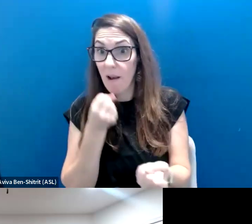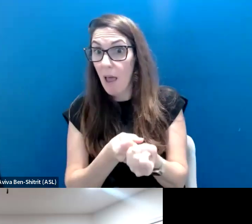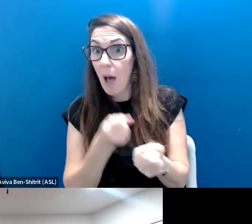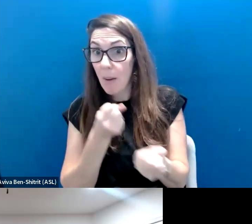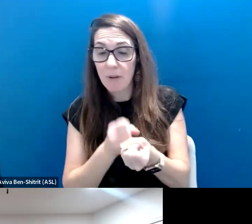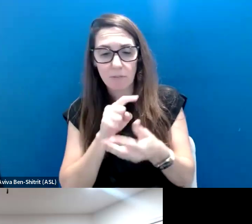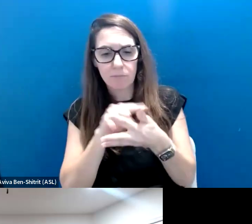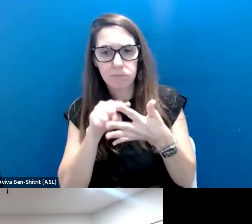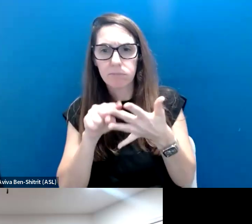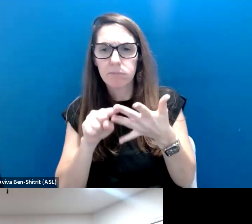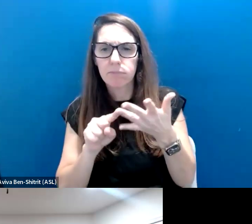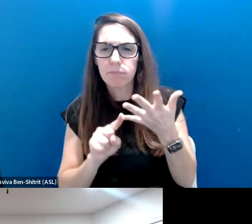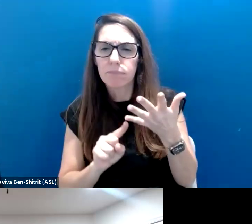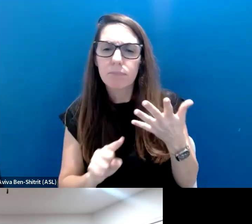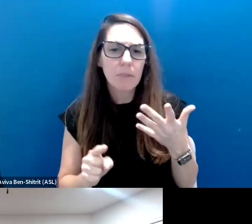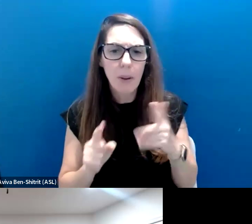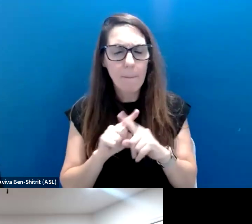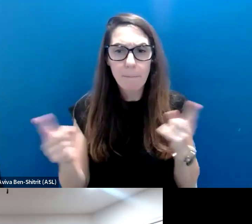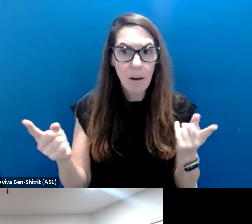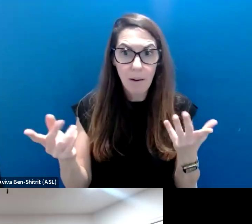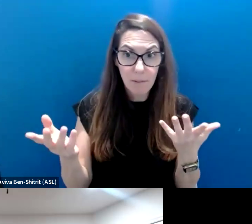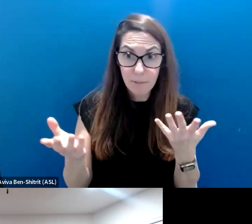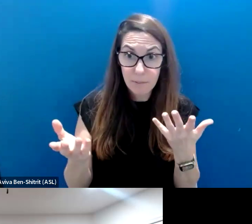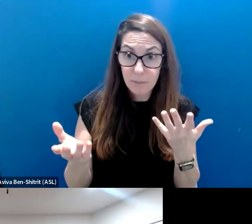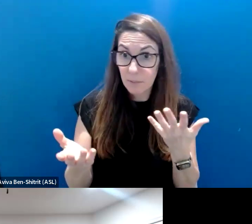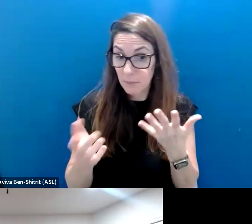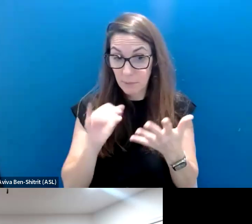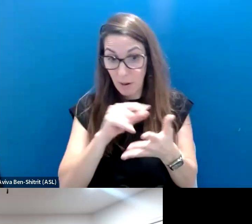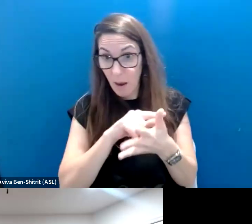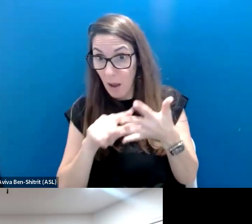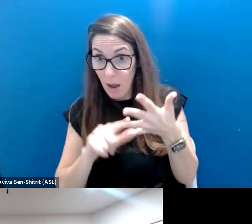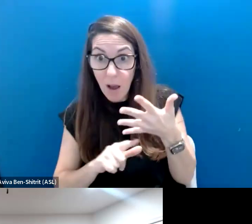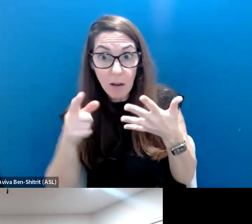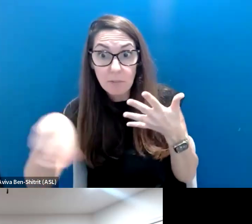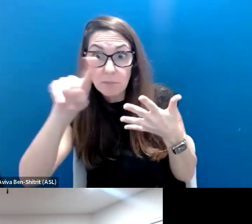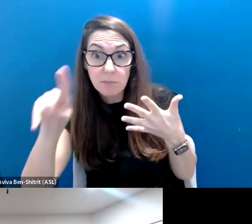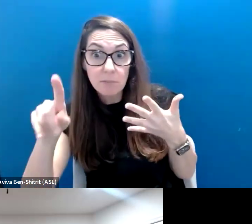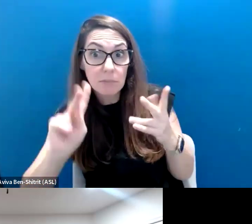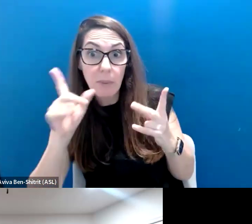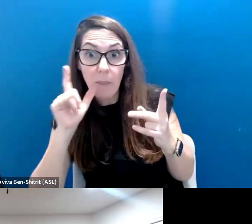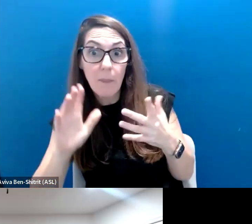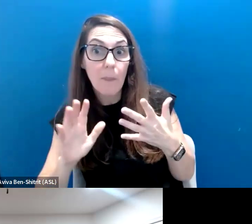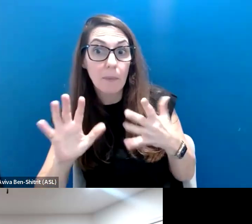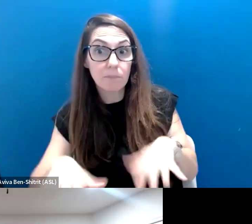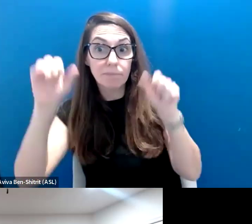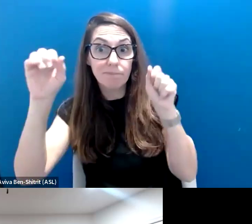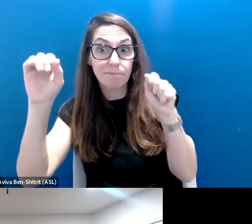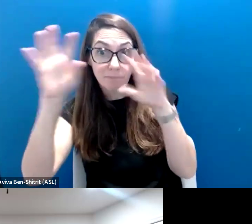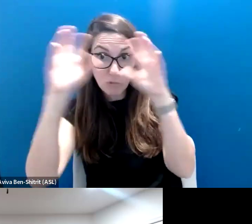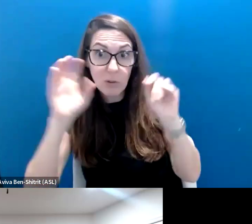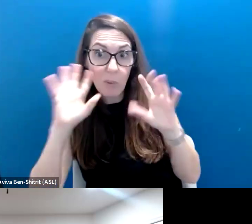the wall without knowing whether they would land properly. That we should